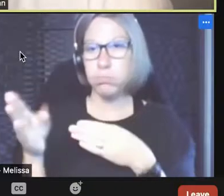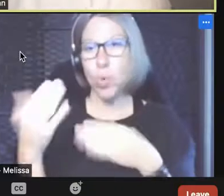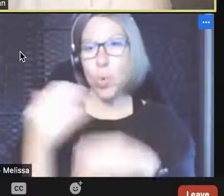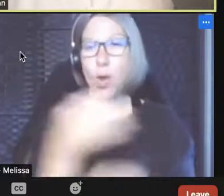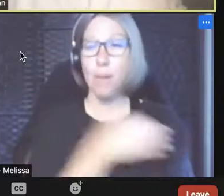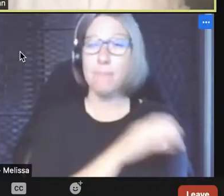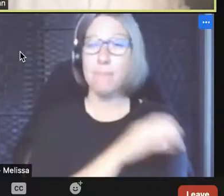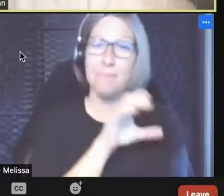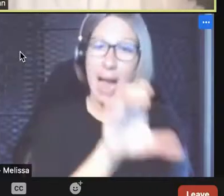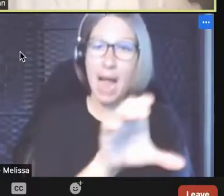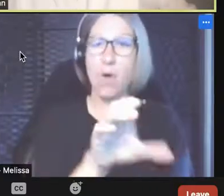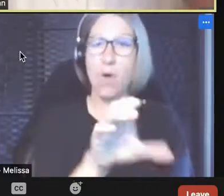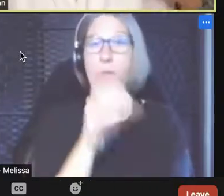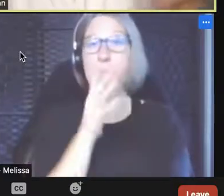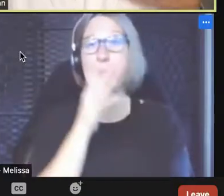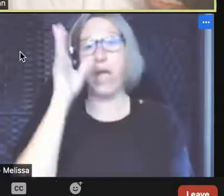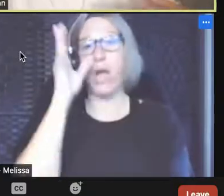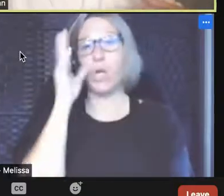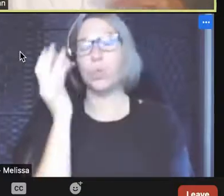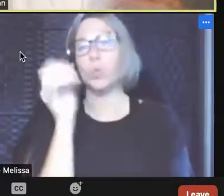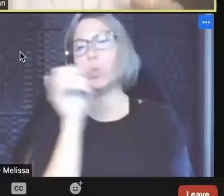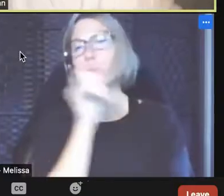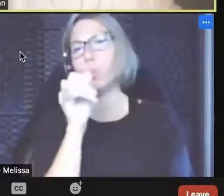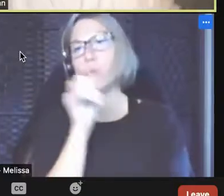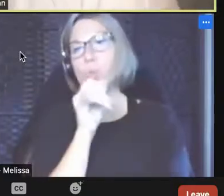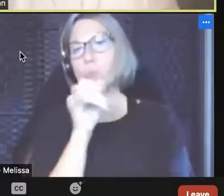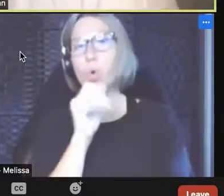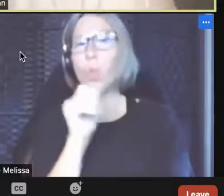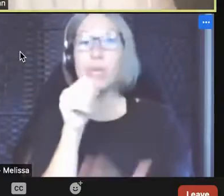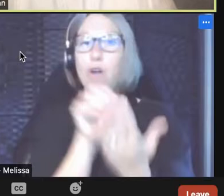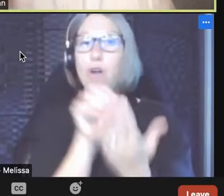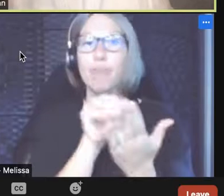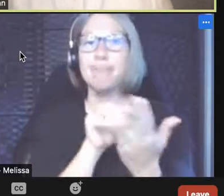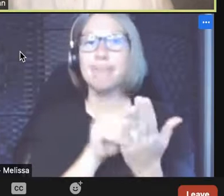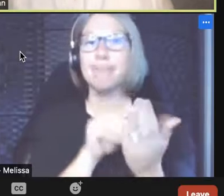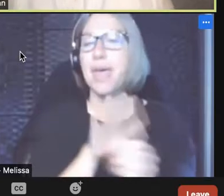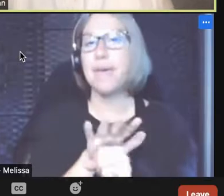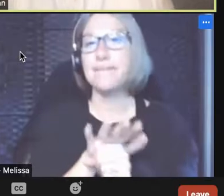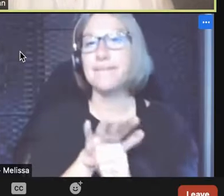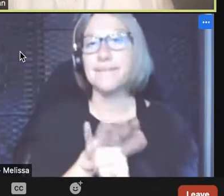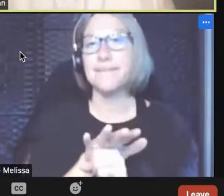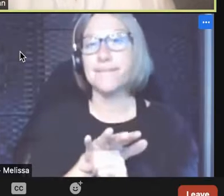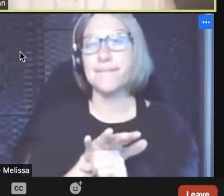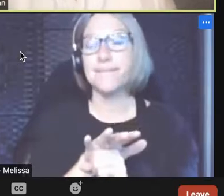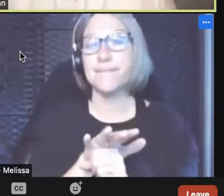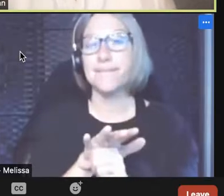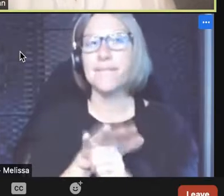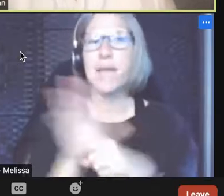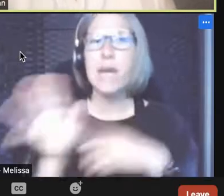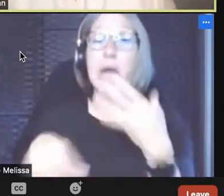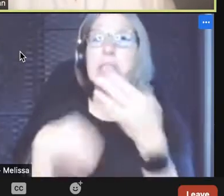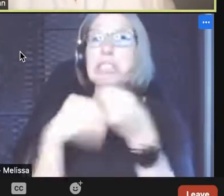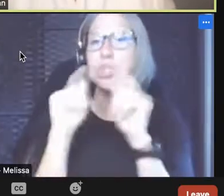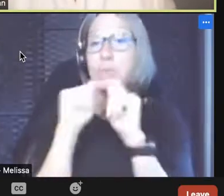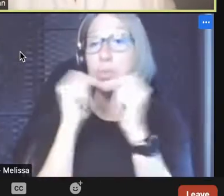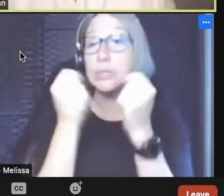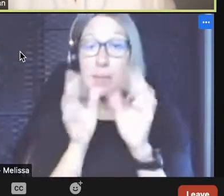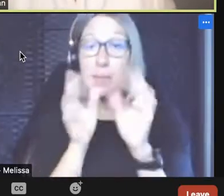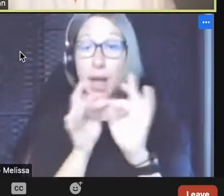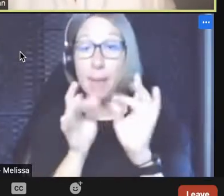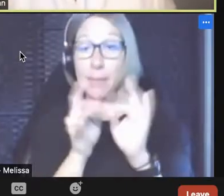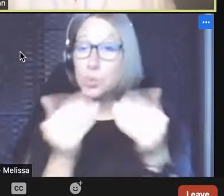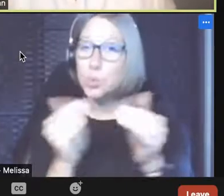parents, and I don't think we document that regularly enough. And then additional team comments, that's really